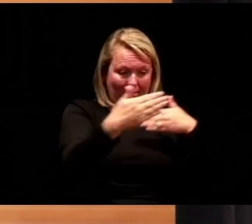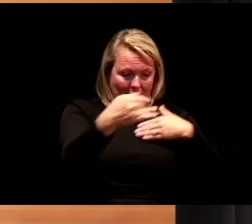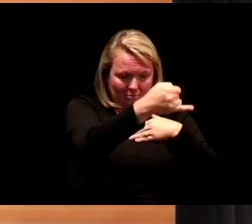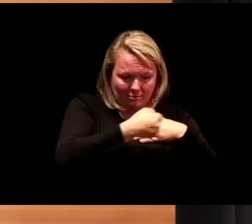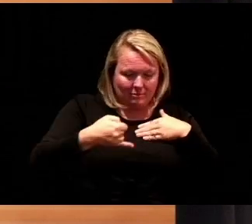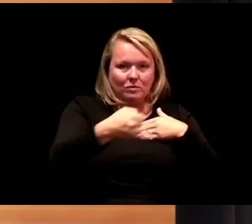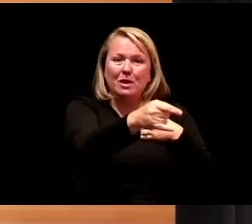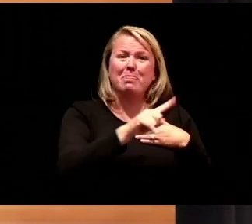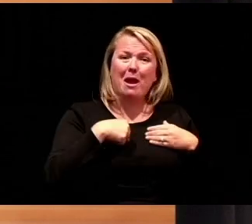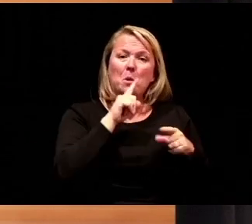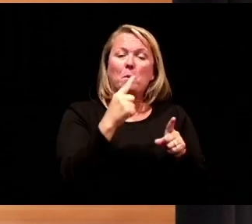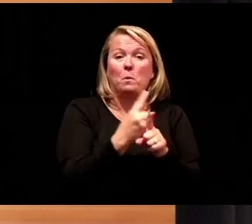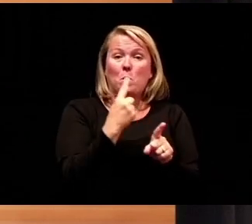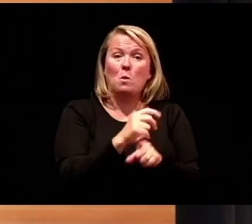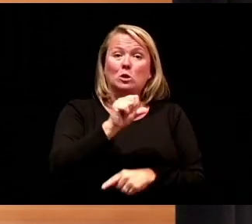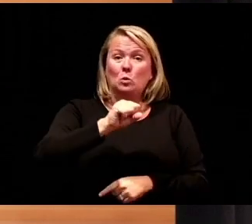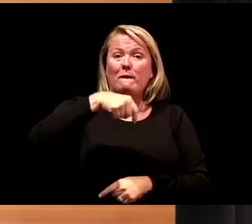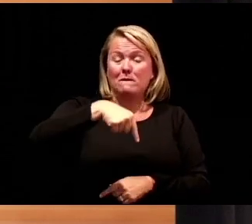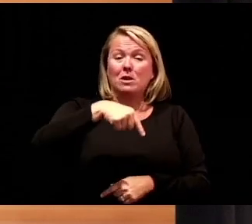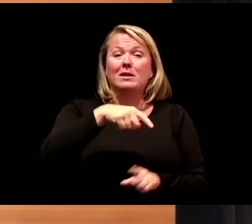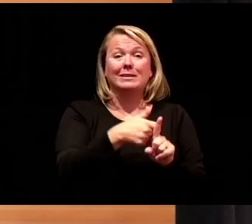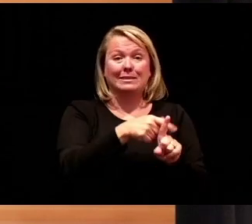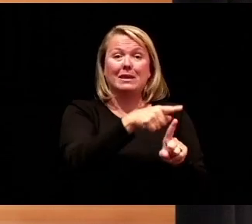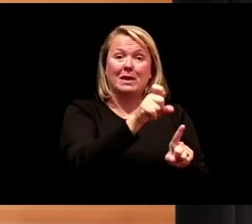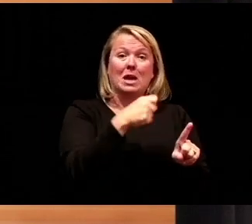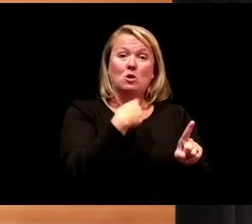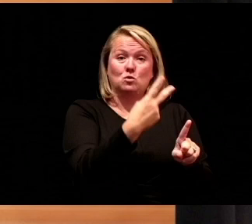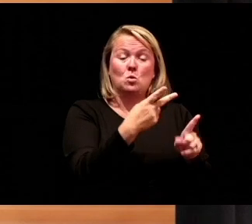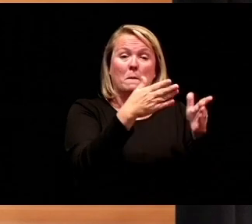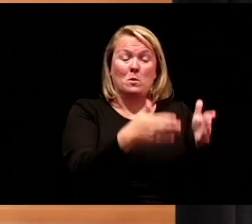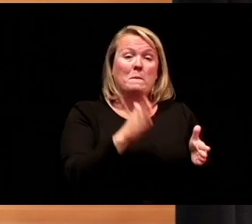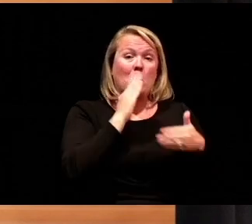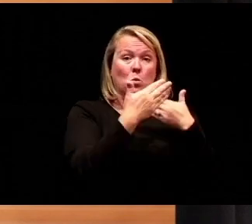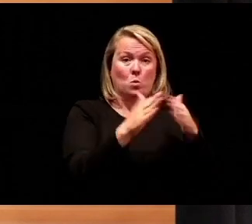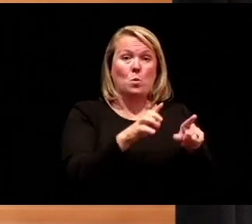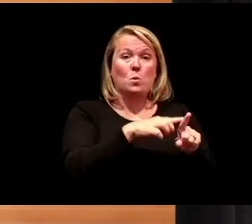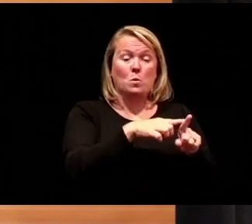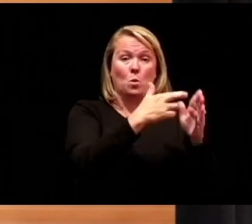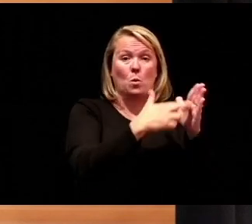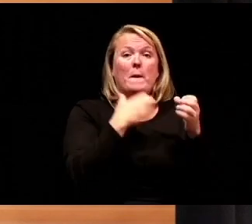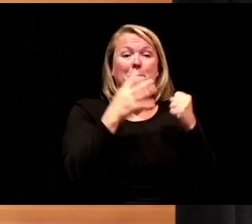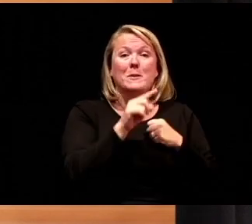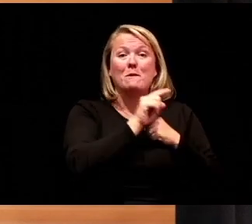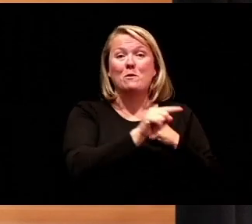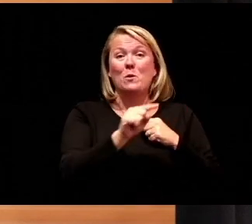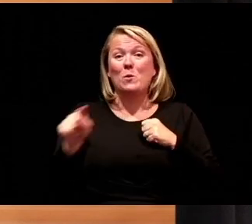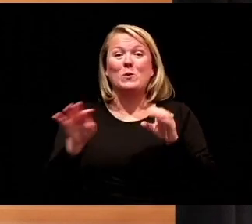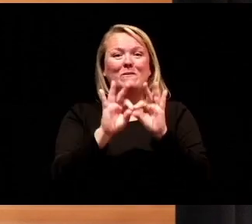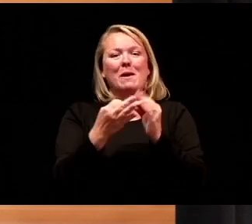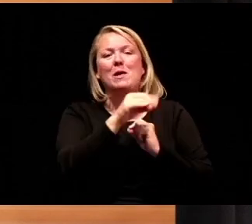instance to be working with other fair housing centers. So we could actually expand the research when we're talking about those sample sizes. Like, we're not always going to be able to